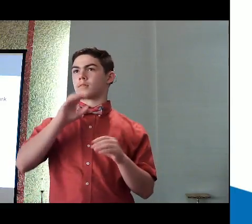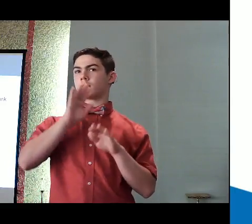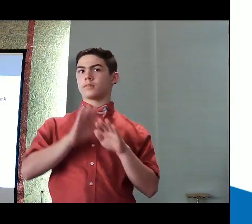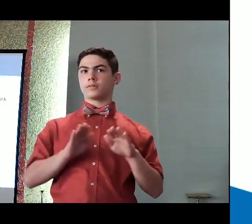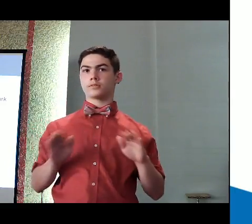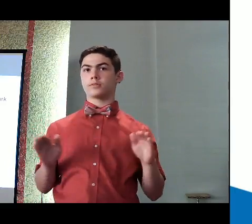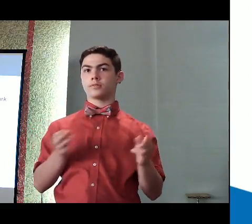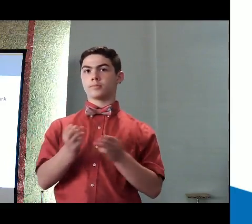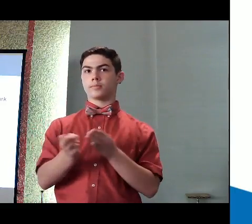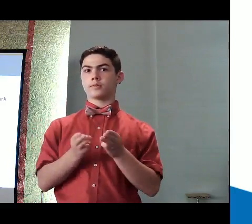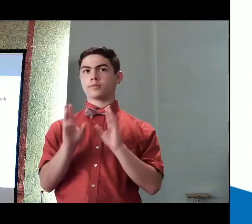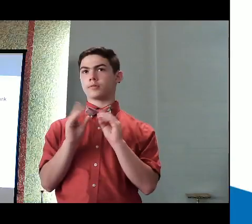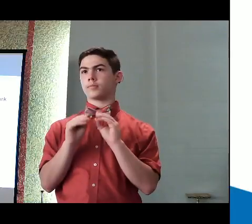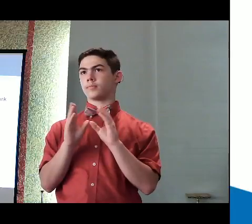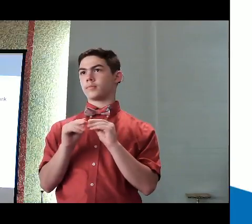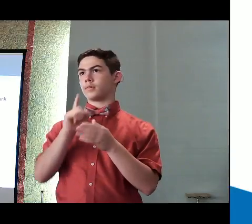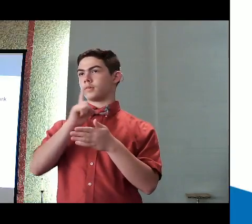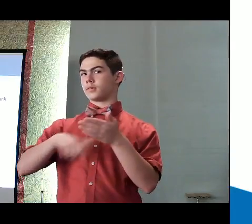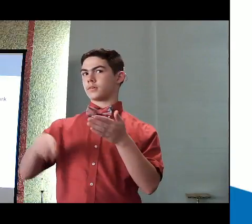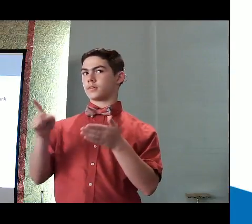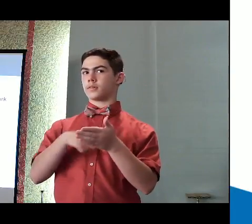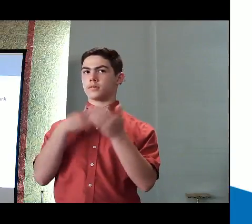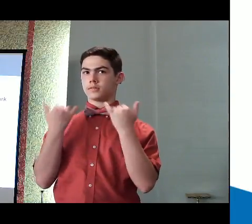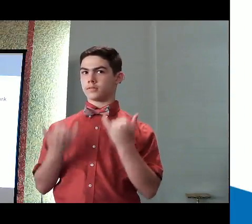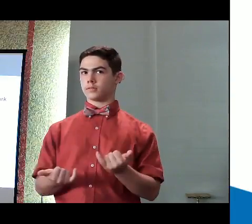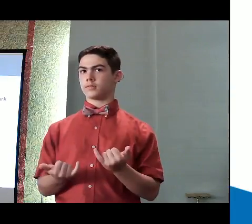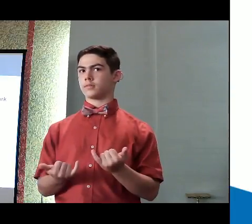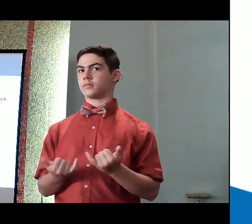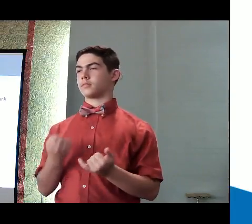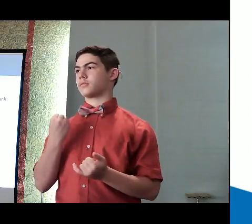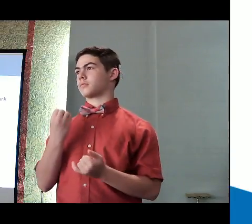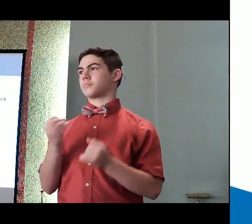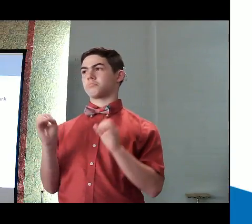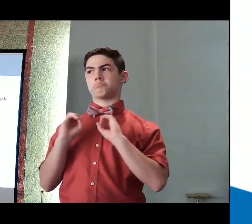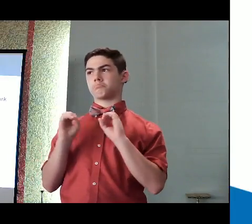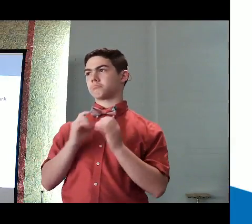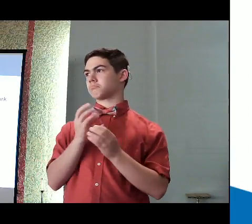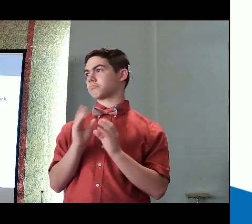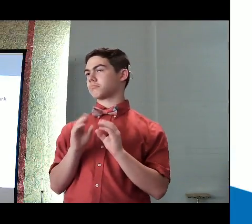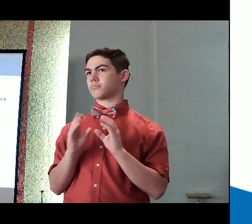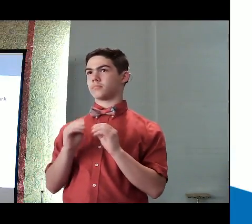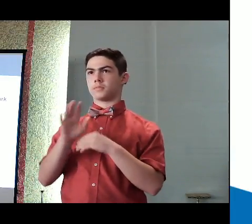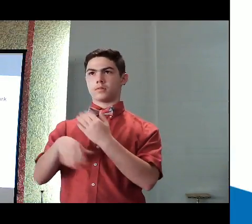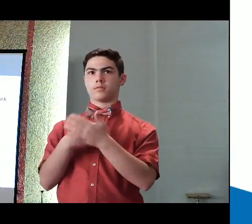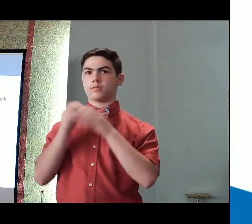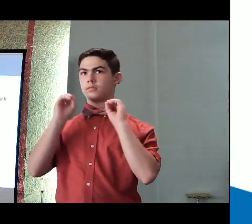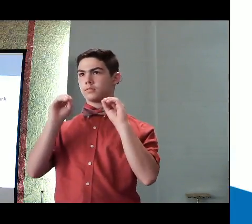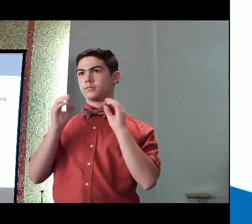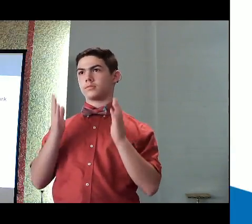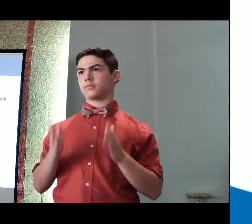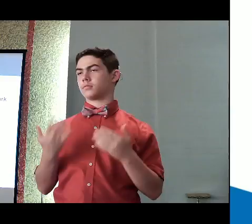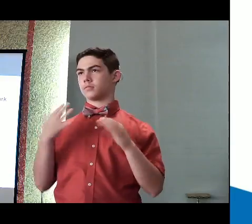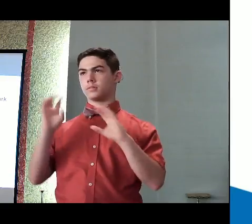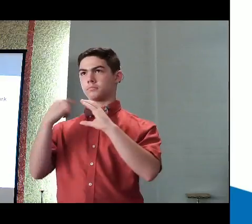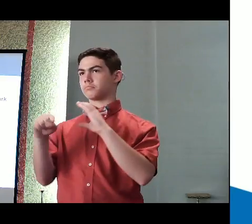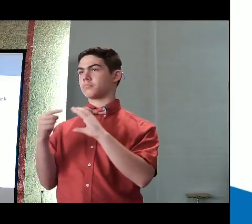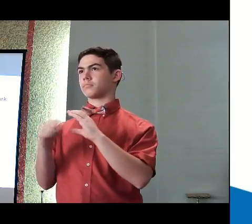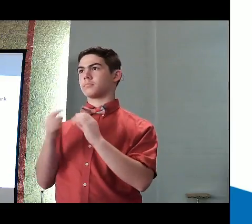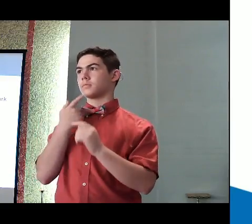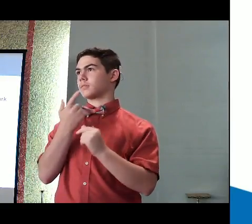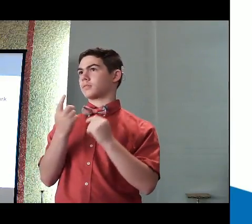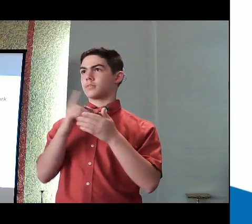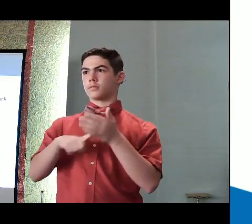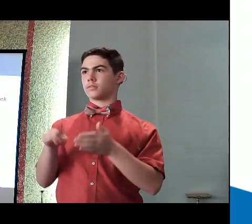today. So if you're a teacher, you should have received a text this morning with your schedule and being notified that today's ministry meeting